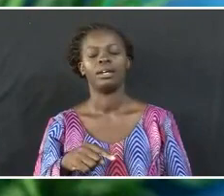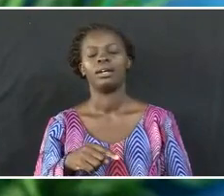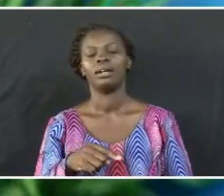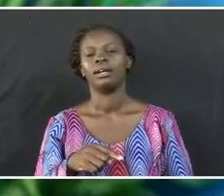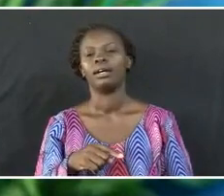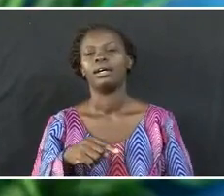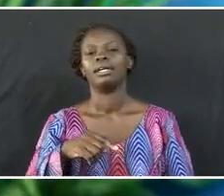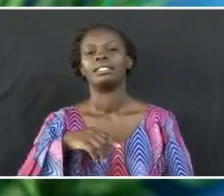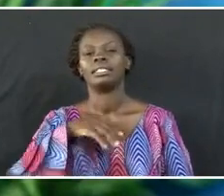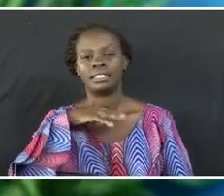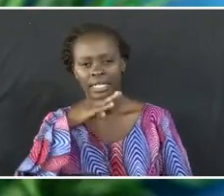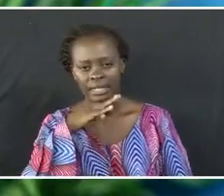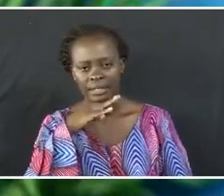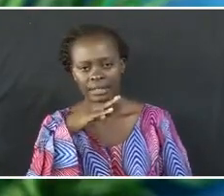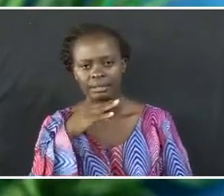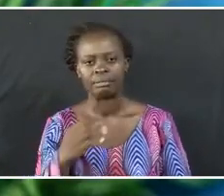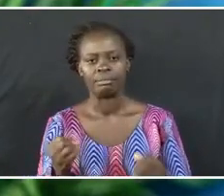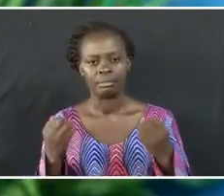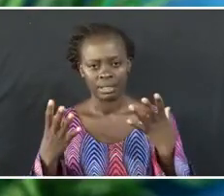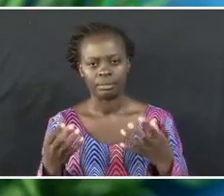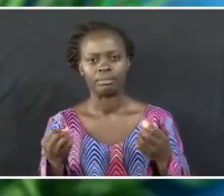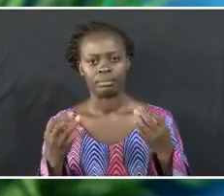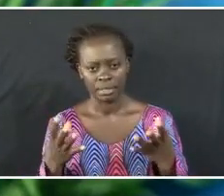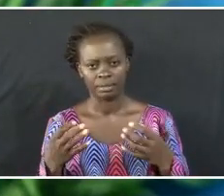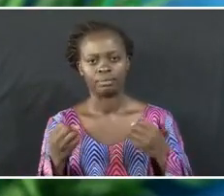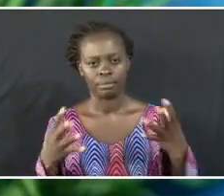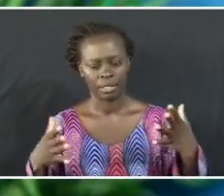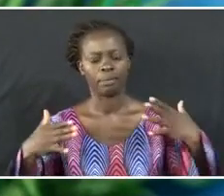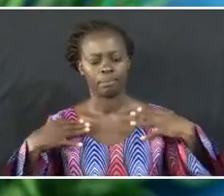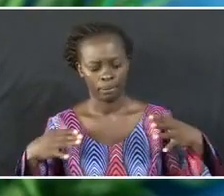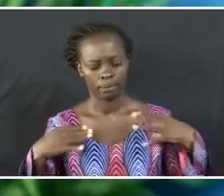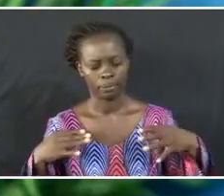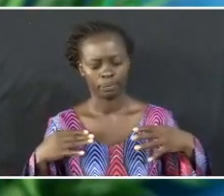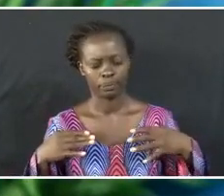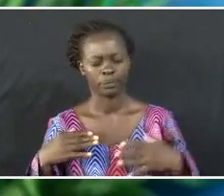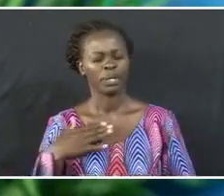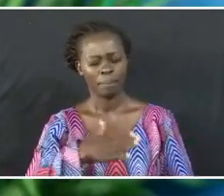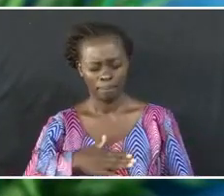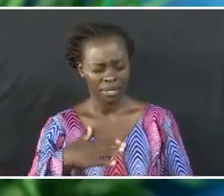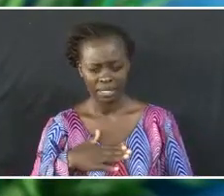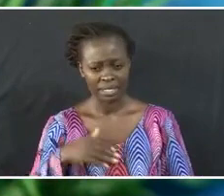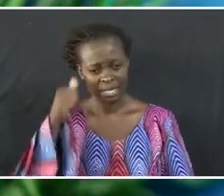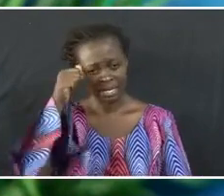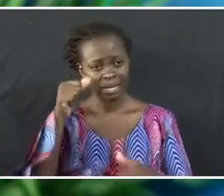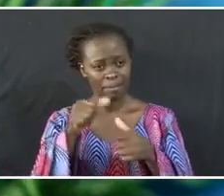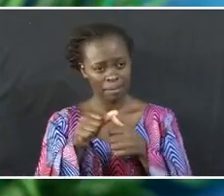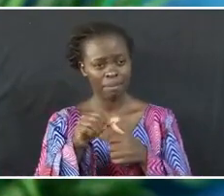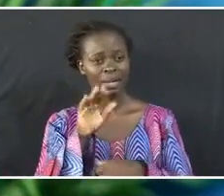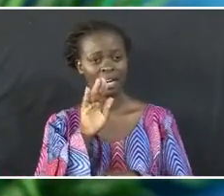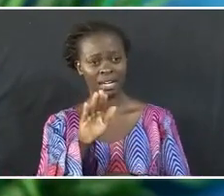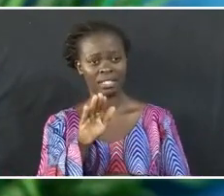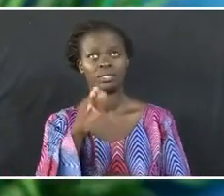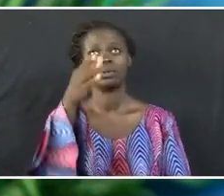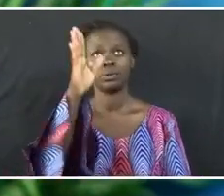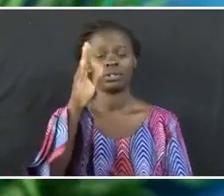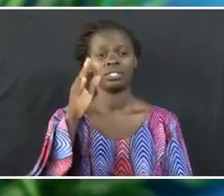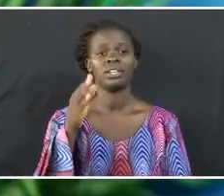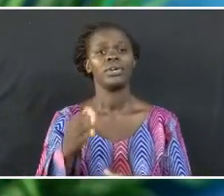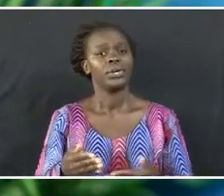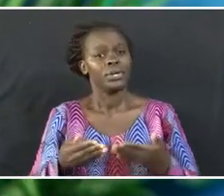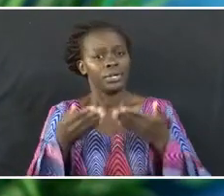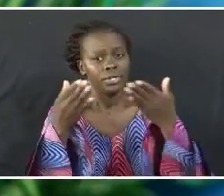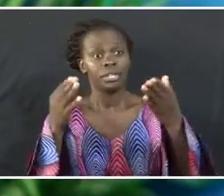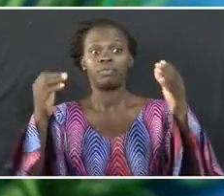inside, Samson was weak. Let's ask God to strengthen us inside and outside so we can